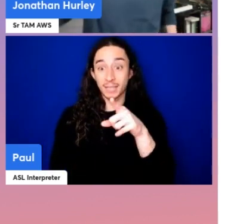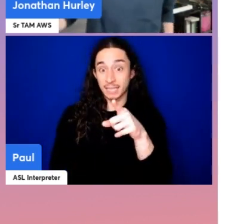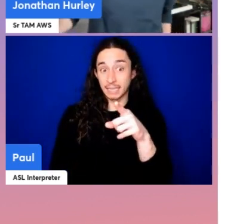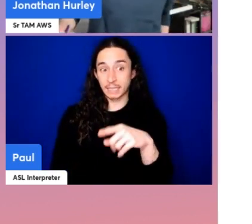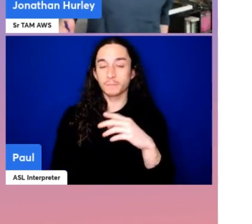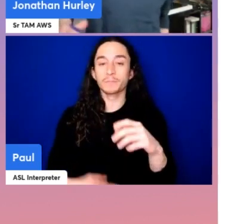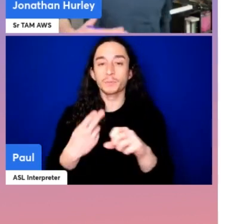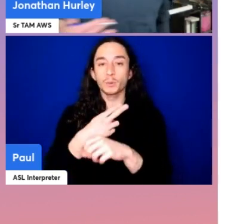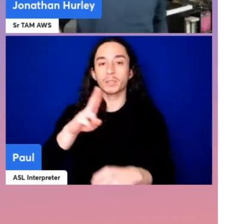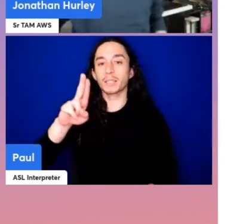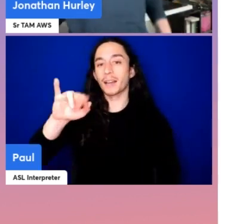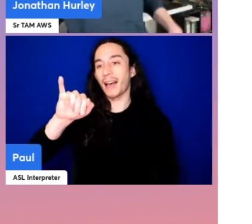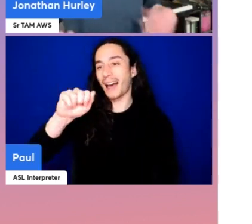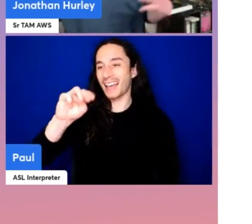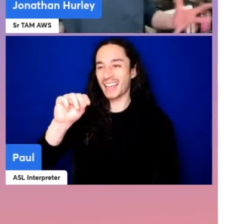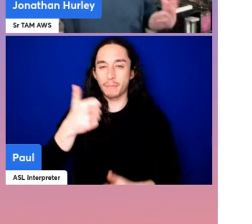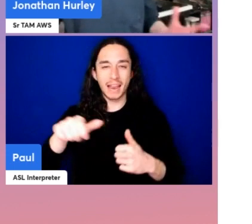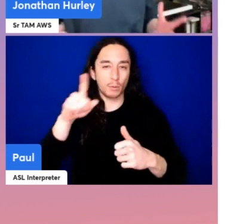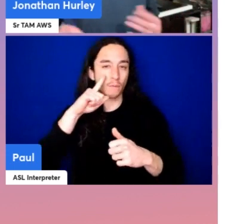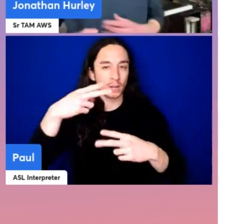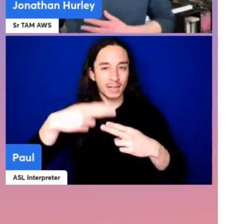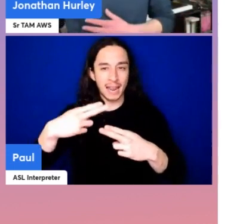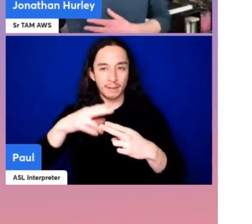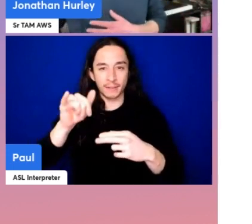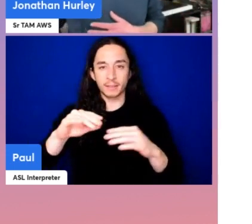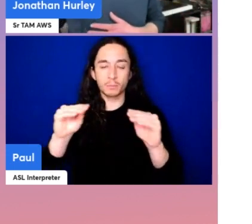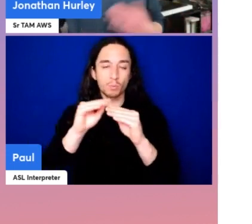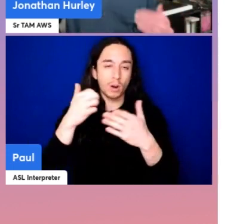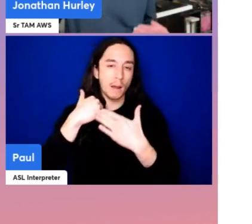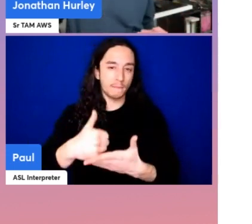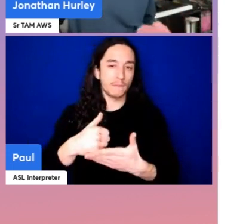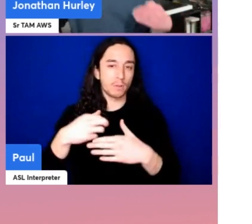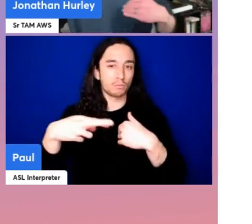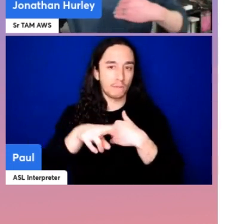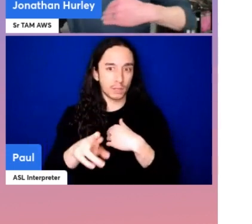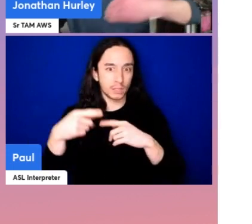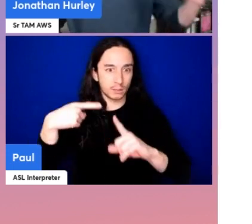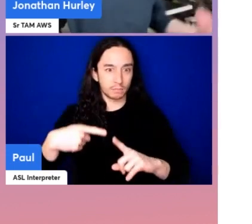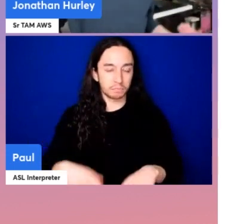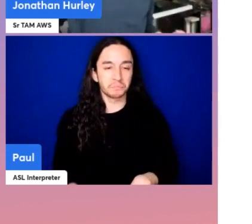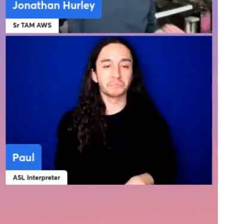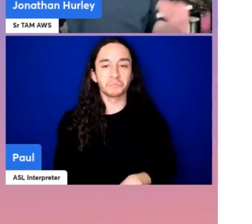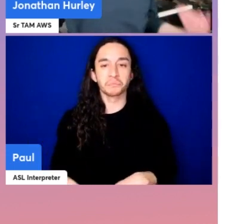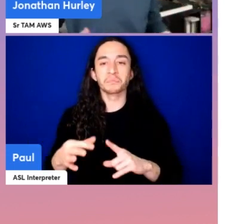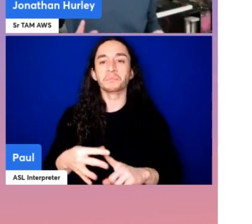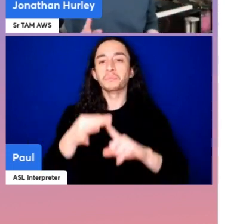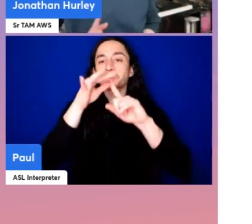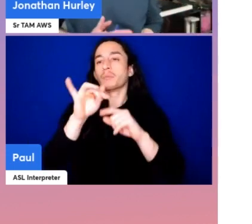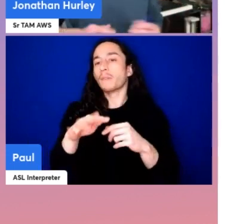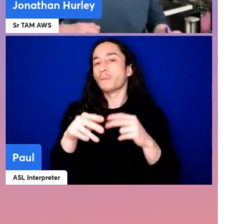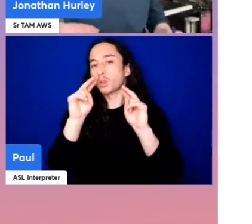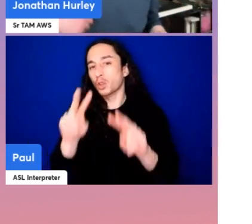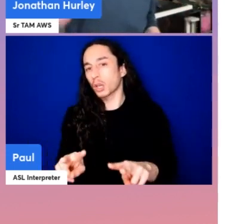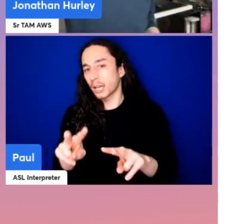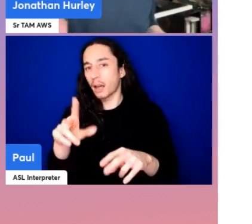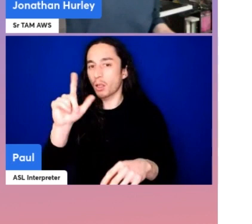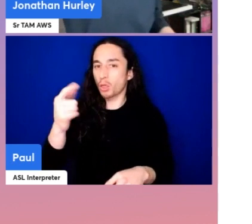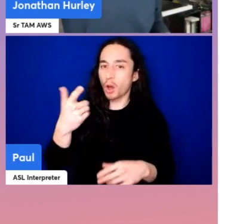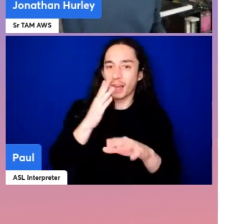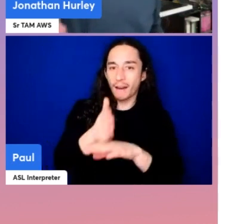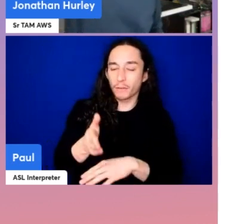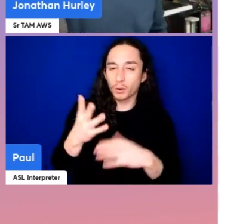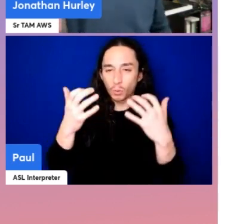IAM Anywhere as the name just for sort of a handy reference, especially if we're looking at audit logs after the fact. We want to know,